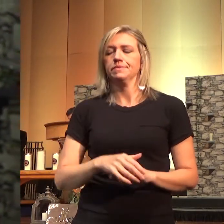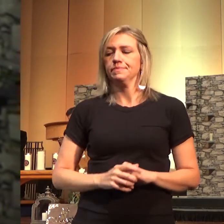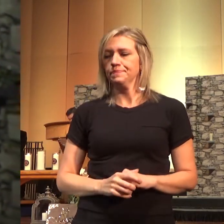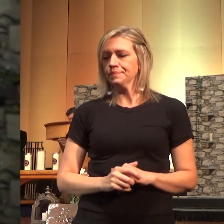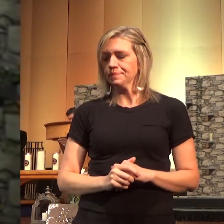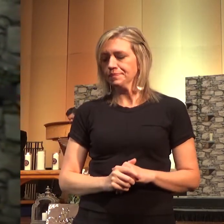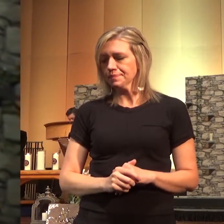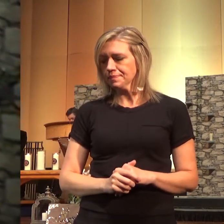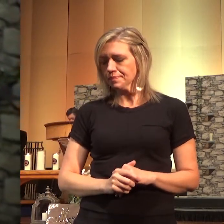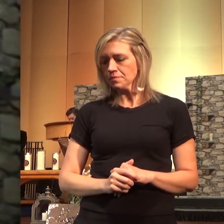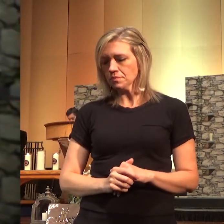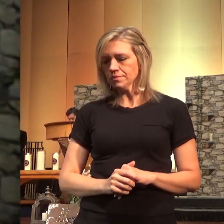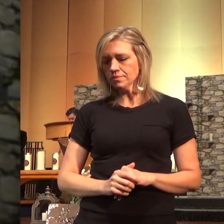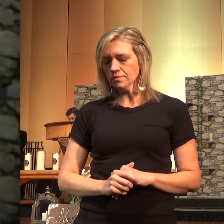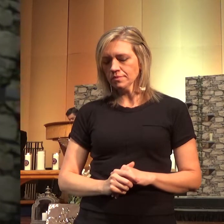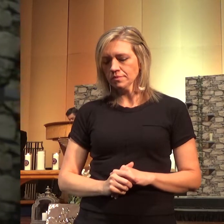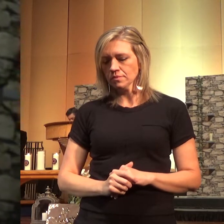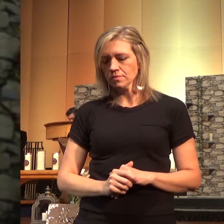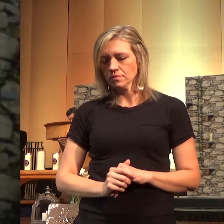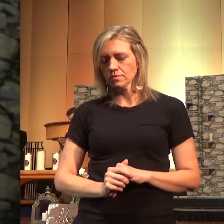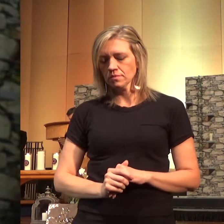religion.